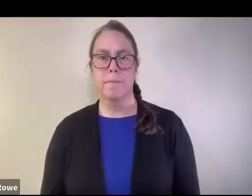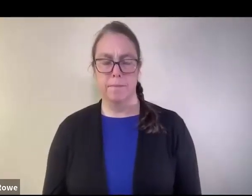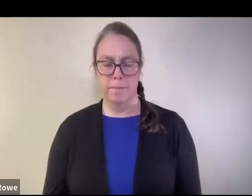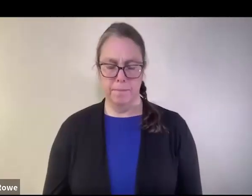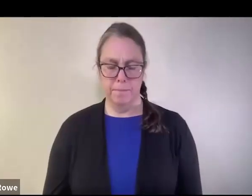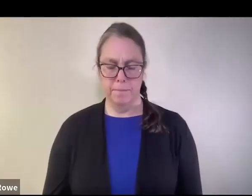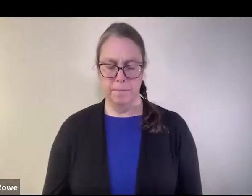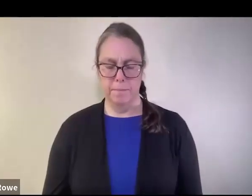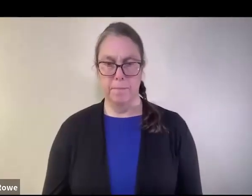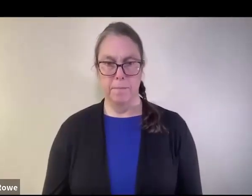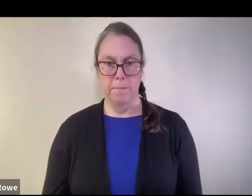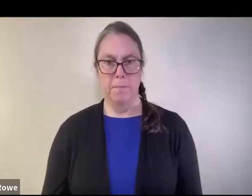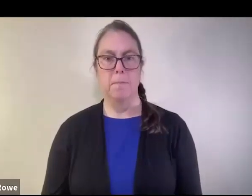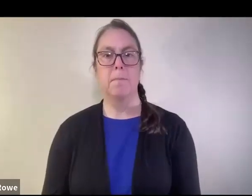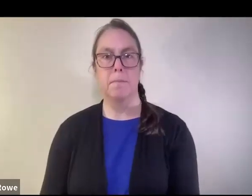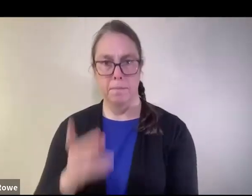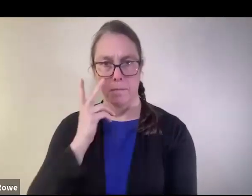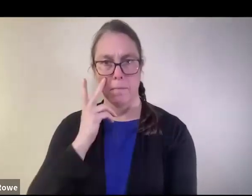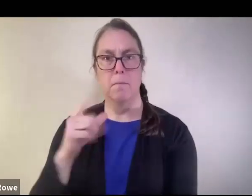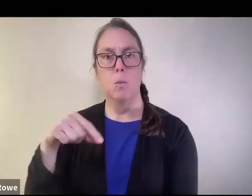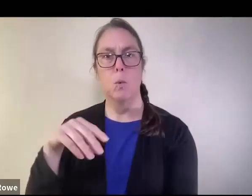Oh, we do have a Q&A.